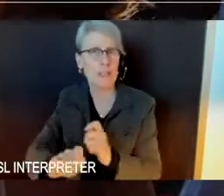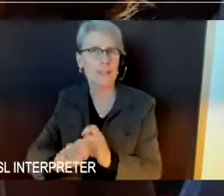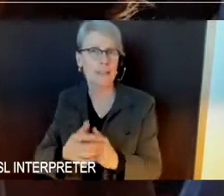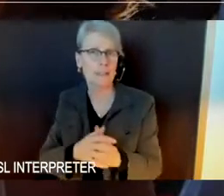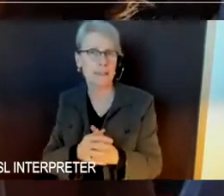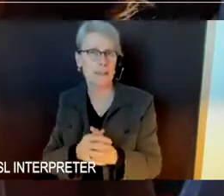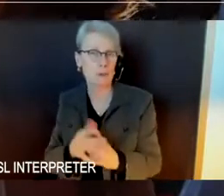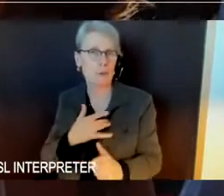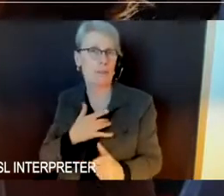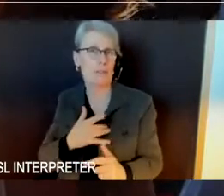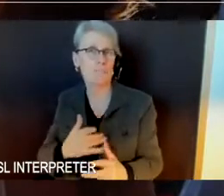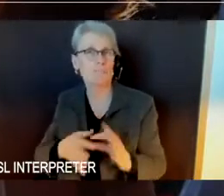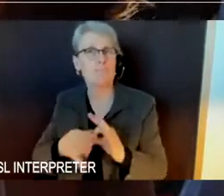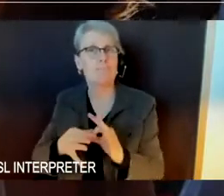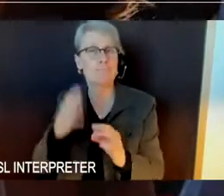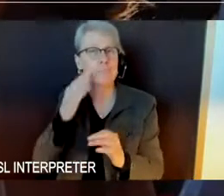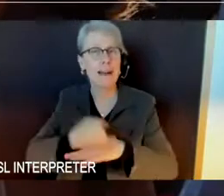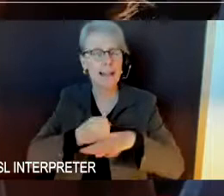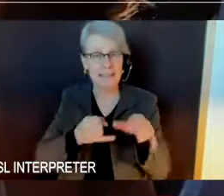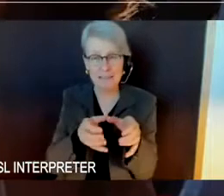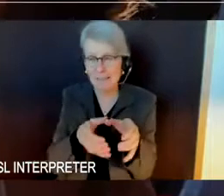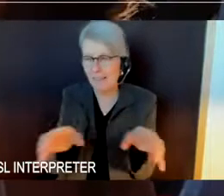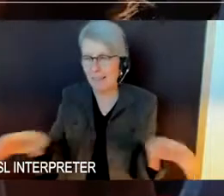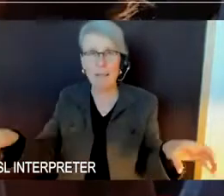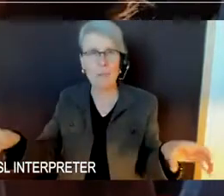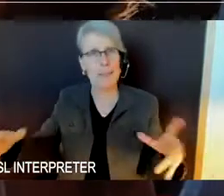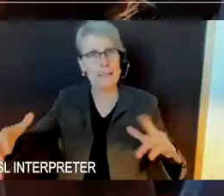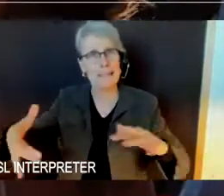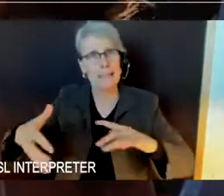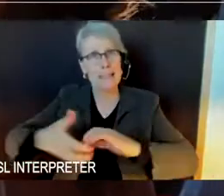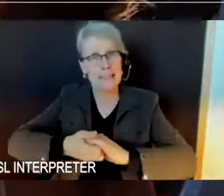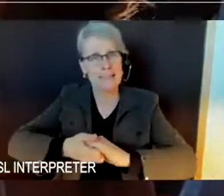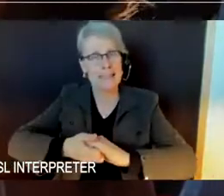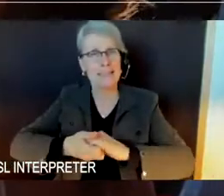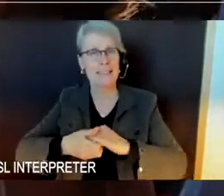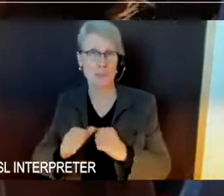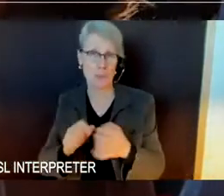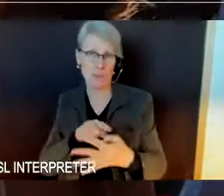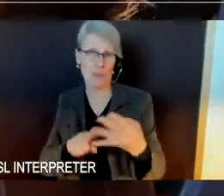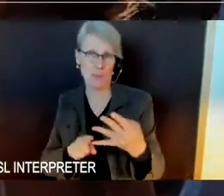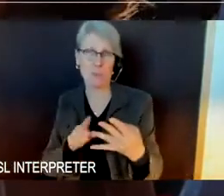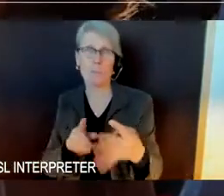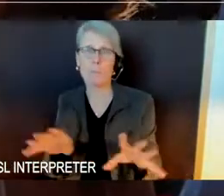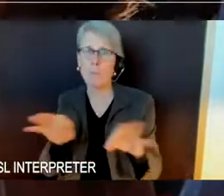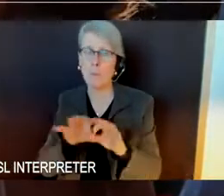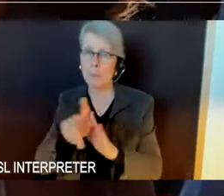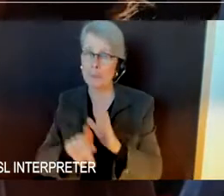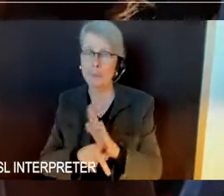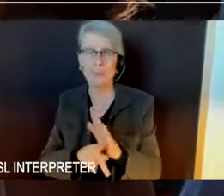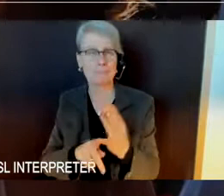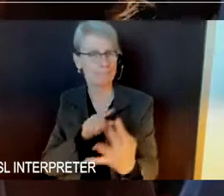building the connective tissue or the water supply amongst the islands. These are the